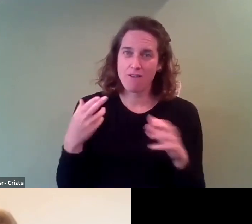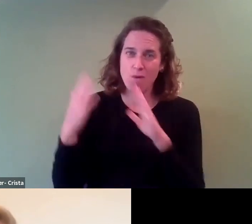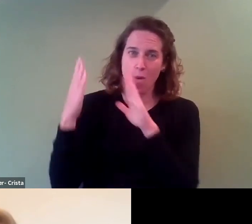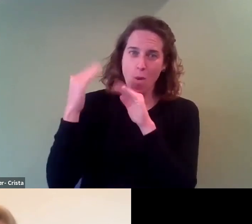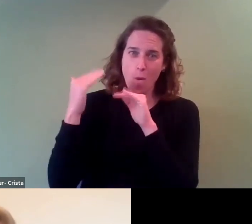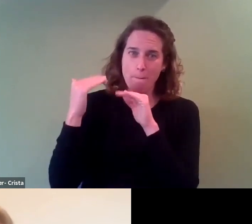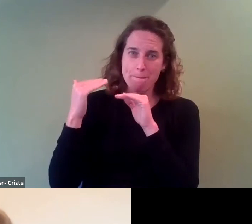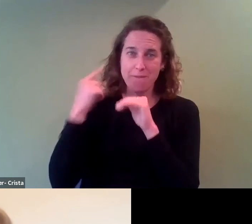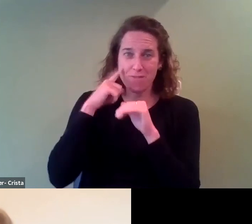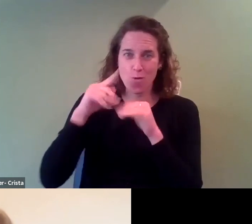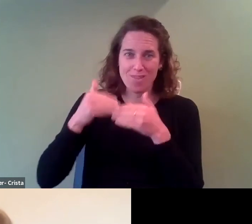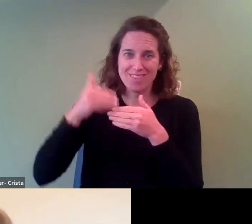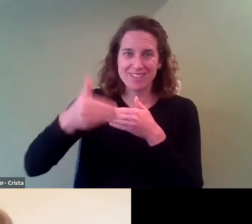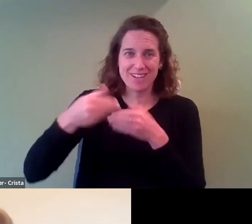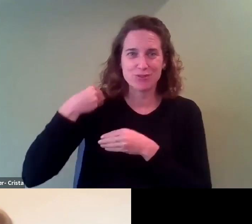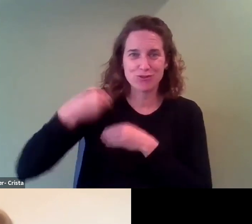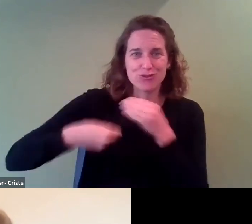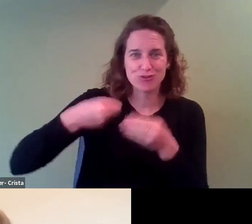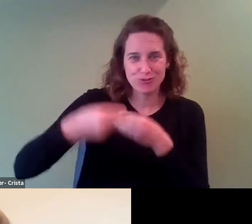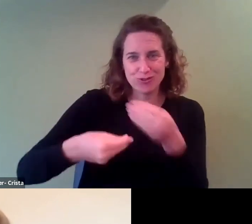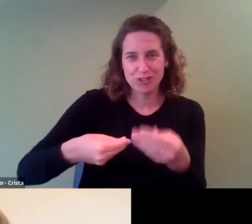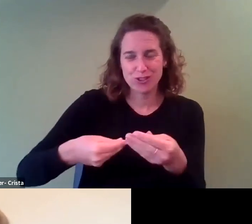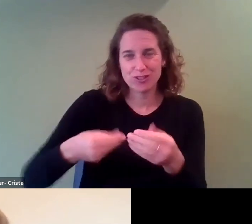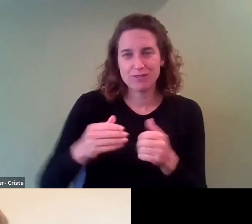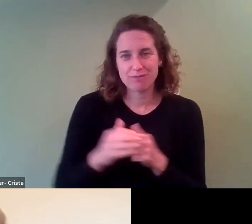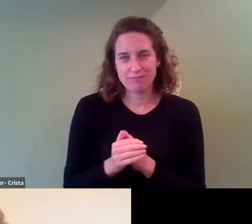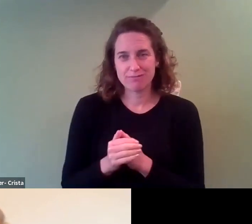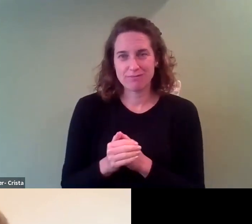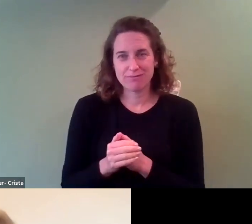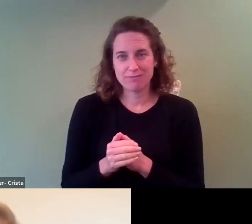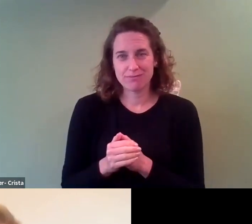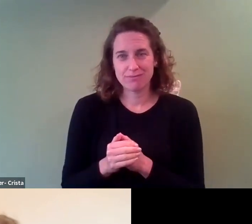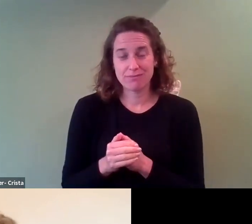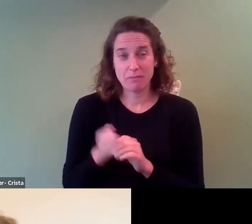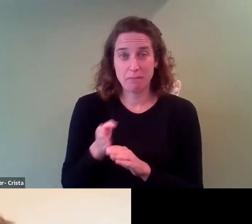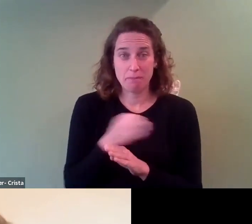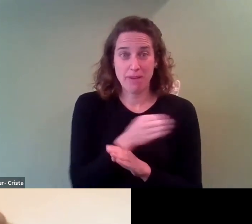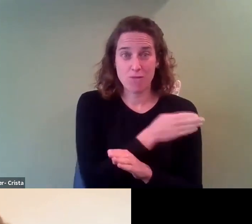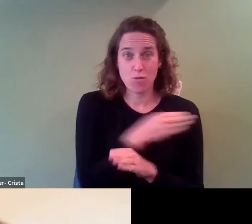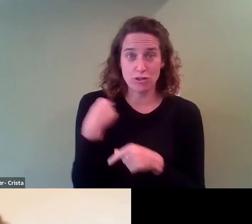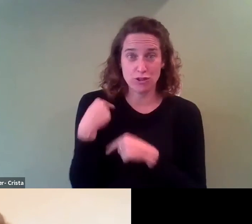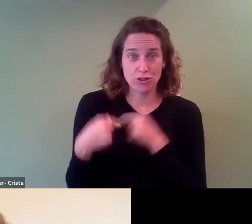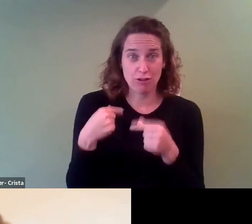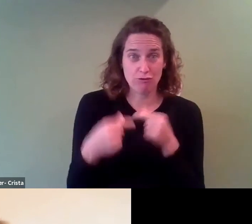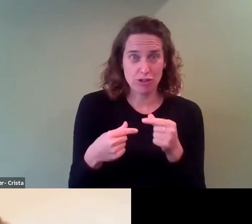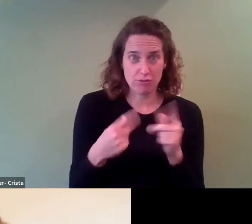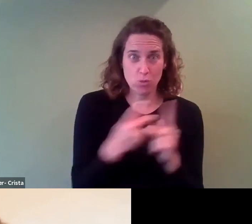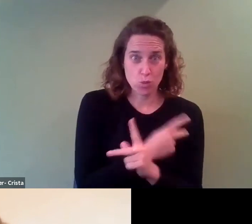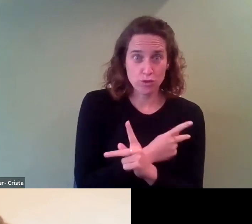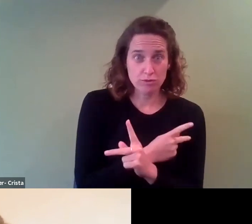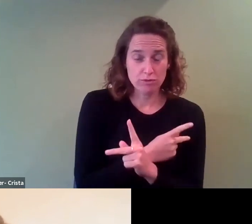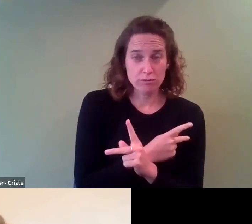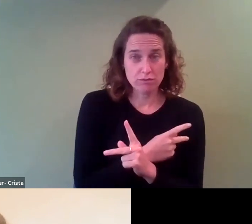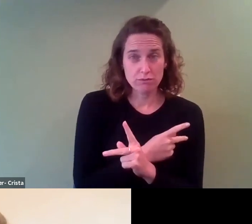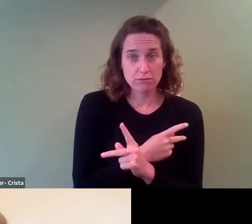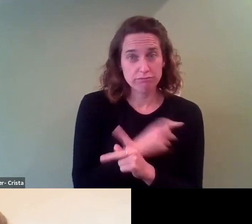for sure. They certainly can't do worse than we have, I think, as the previous generations who preceded them. Right.